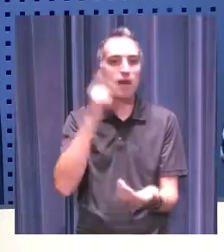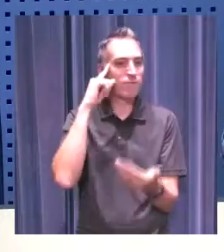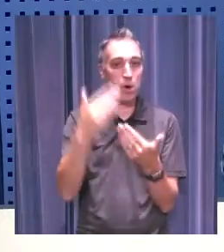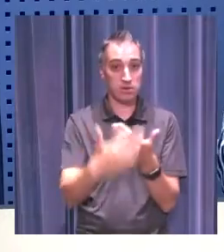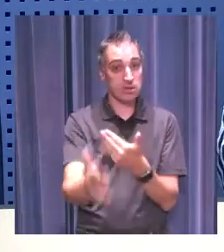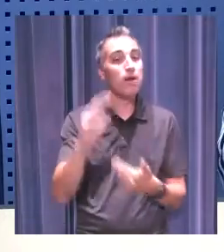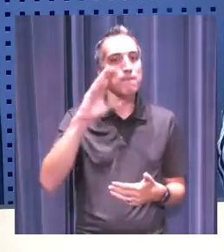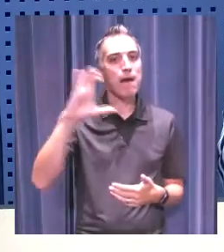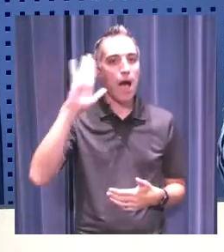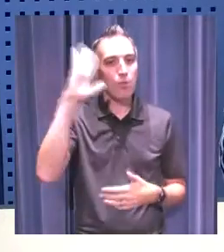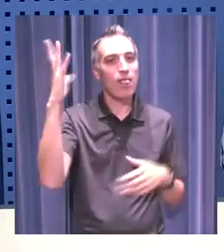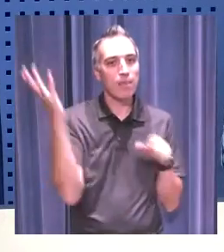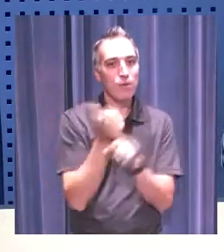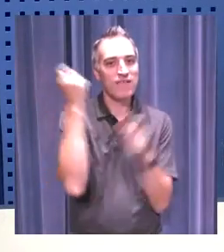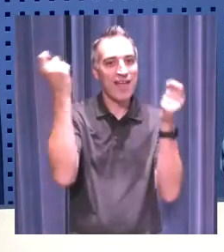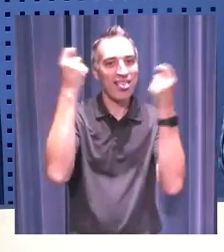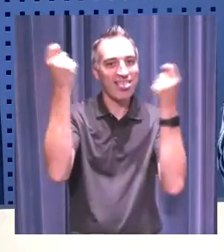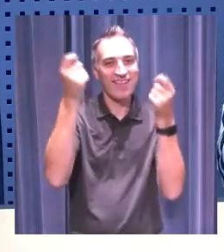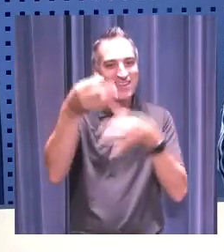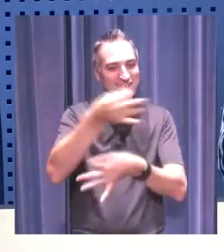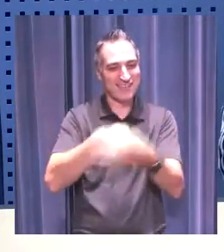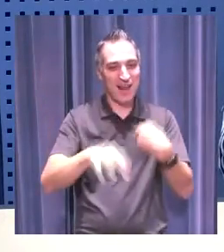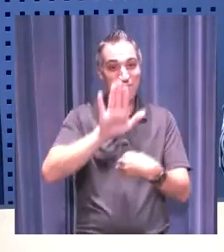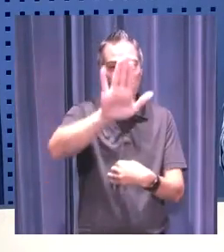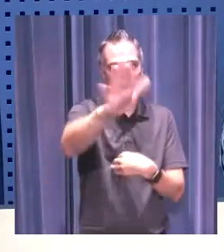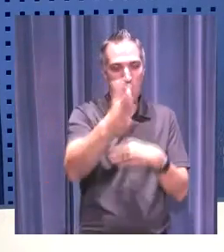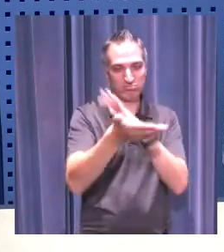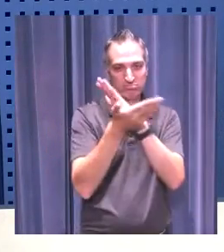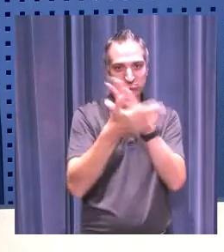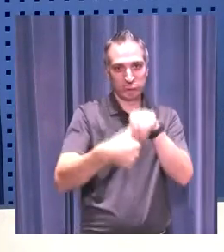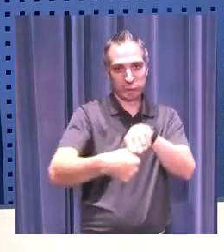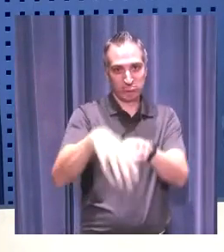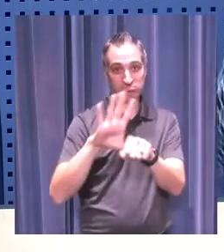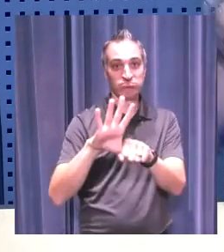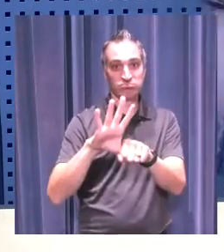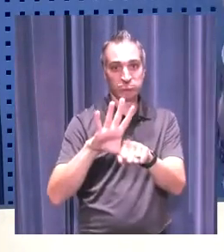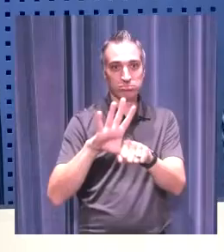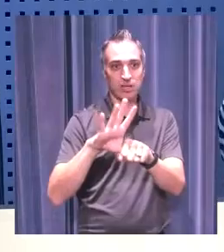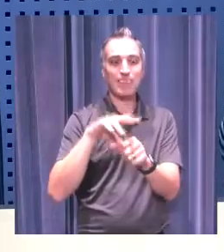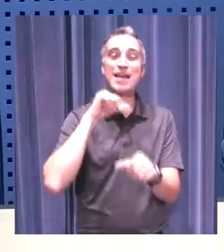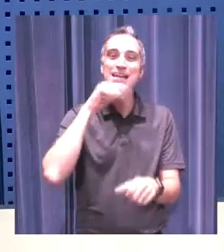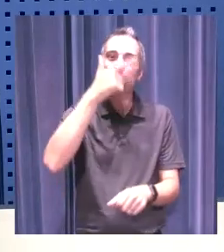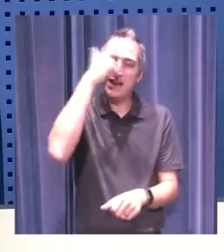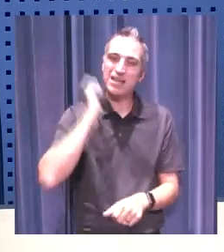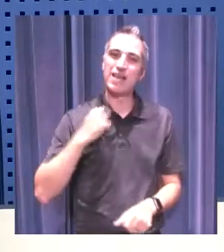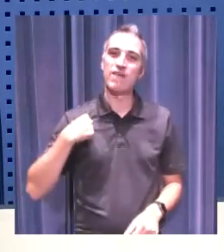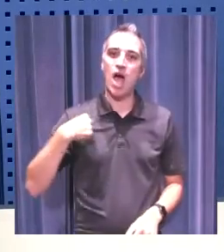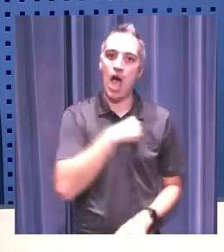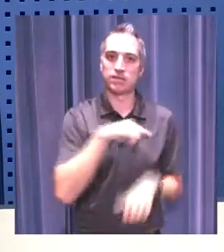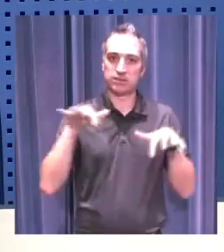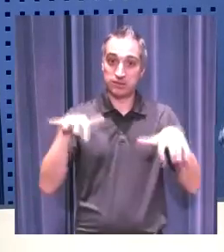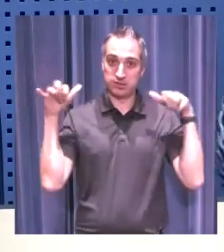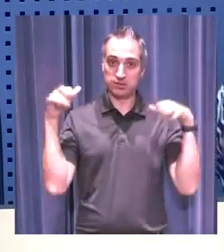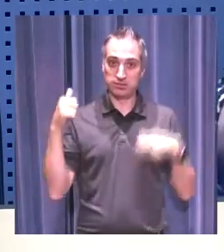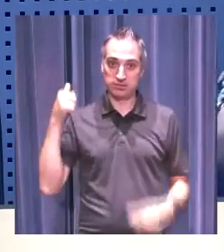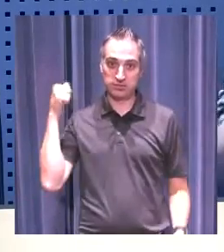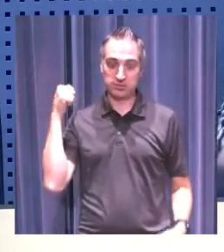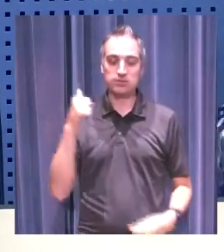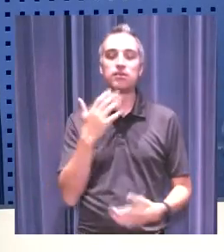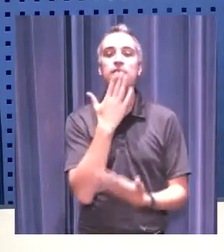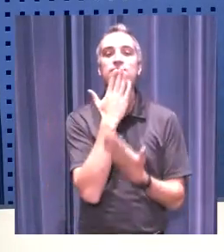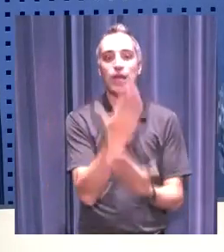Mott will prevail in spite of your incompetence, and that's because of all of us. Thank you.